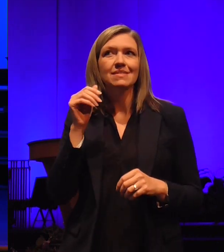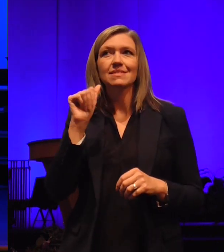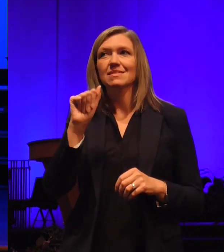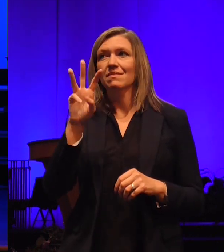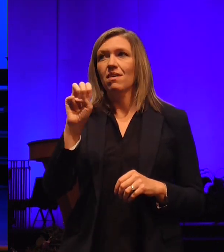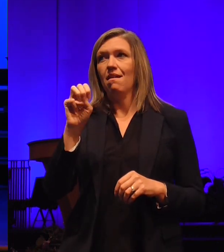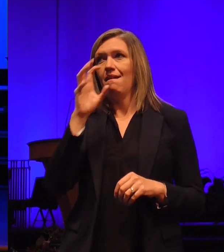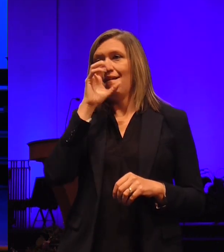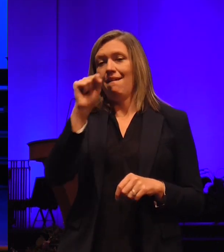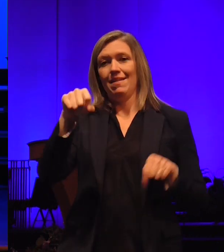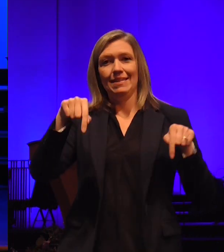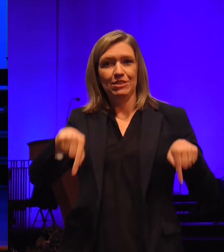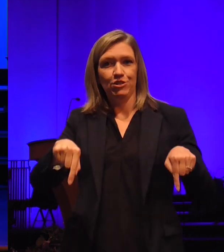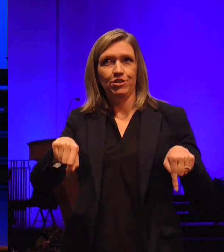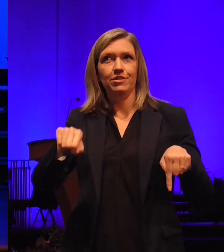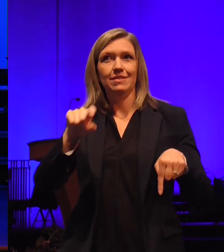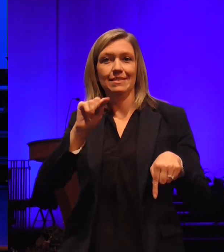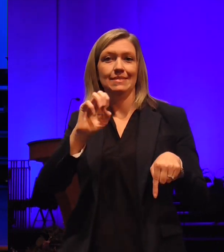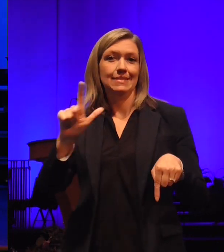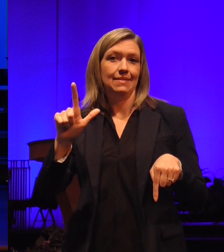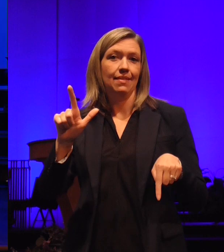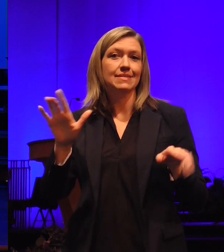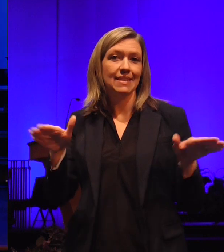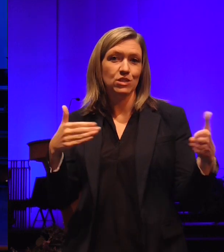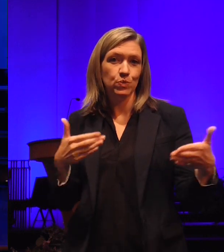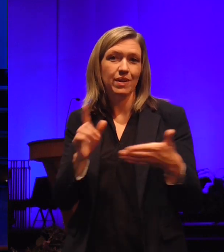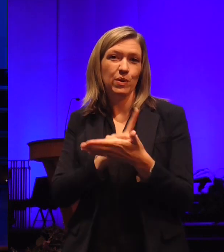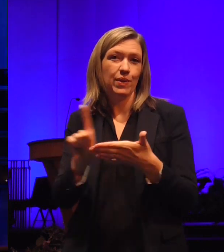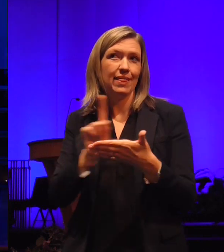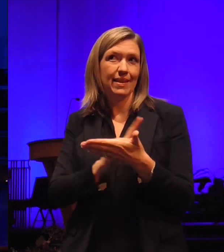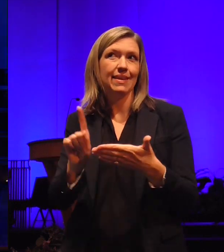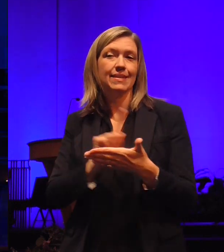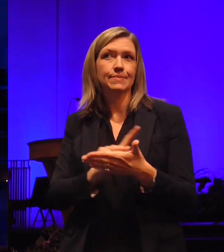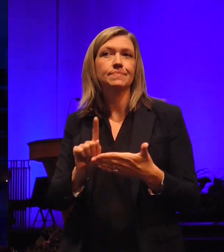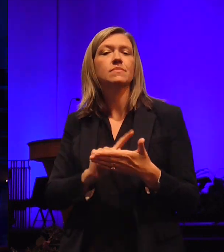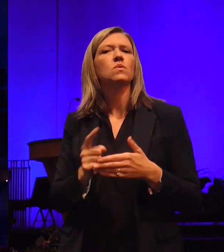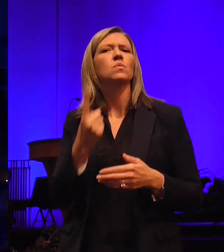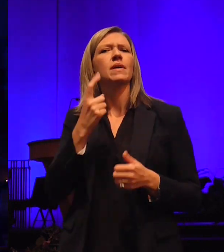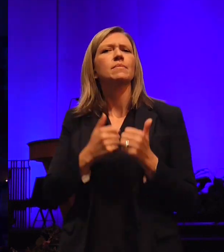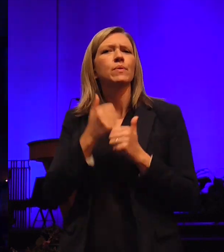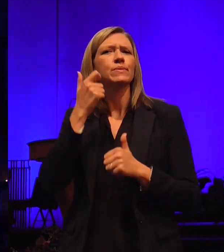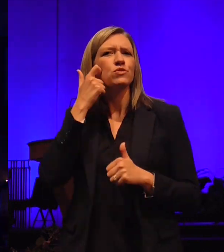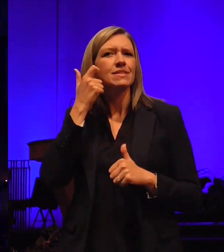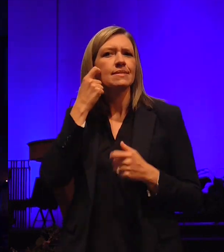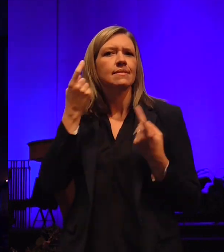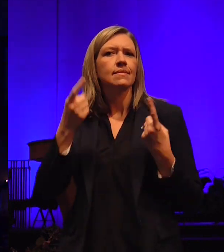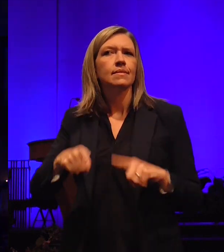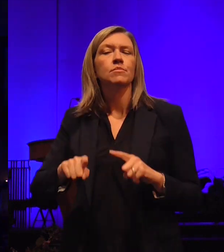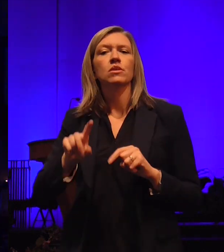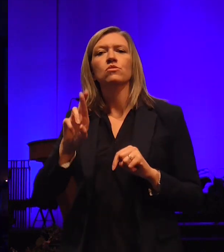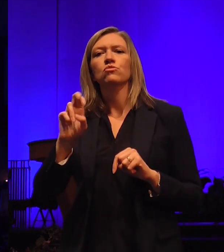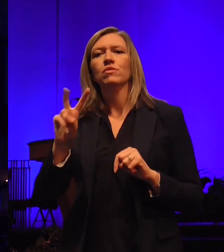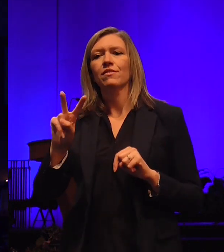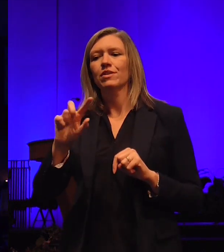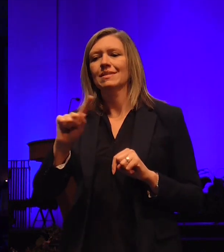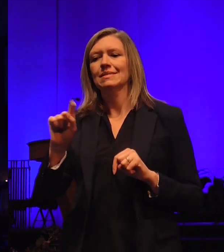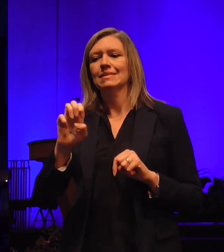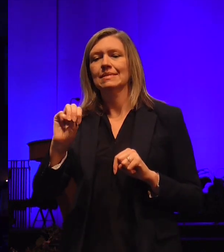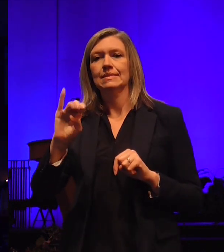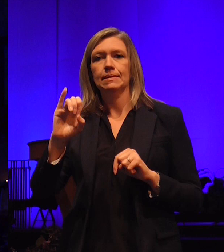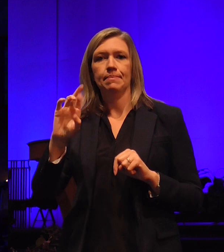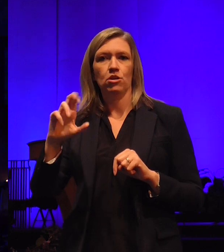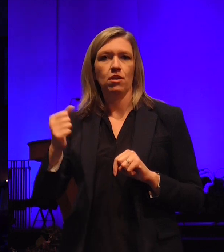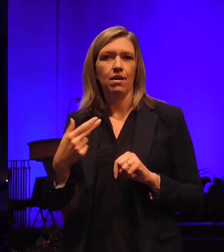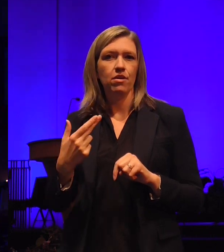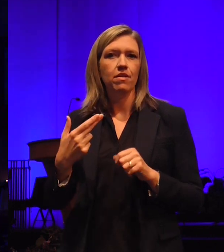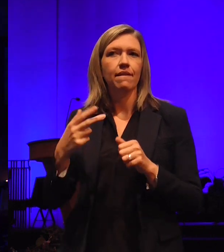teal sanctuary on a weekly basis. One of the ones most recently was our own Reverend Zamira gave her first Sunday talk here